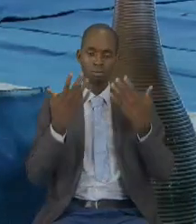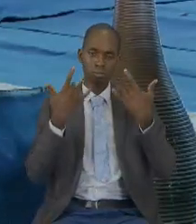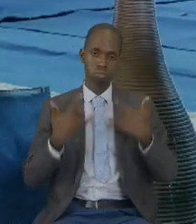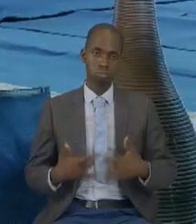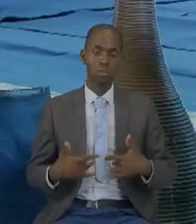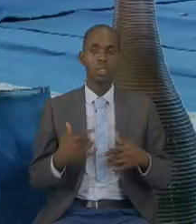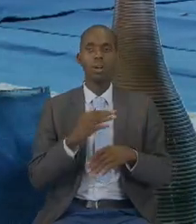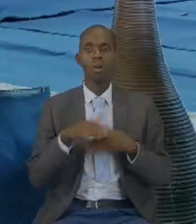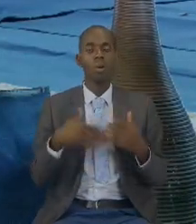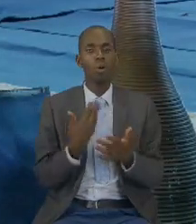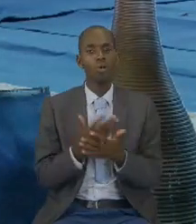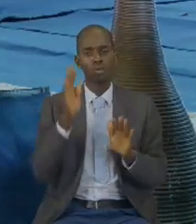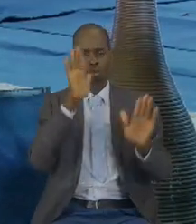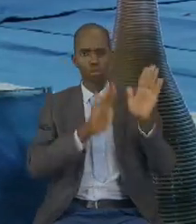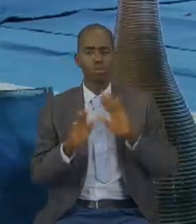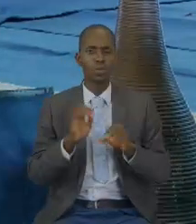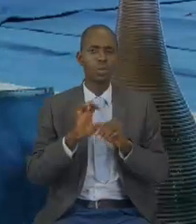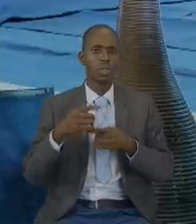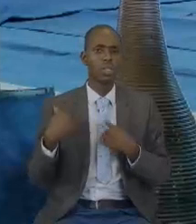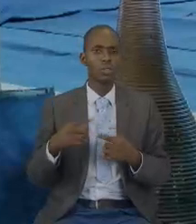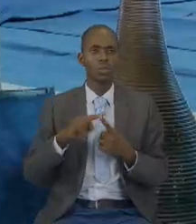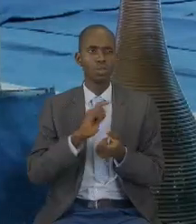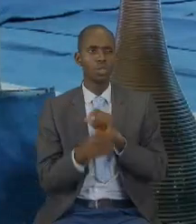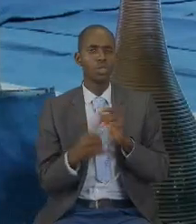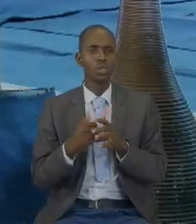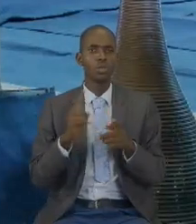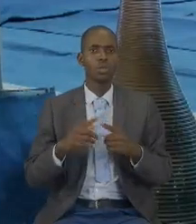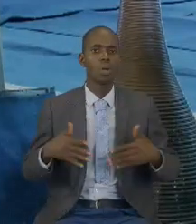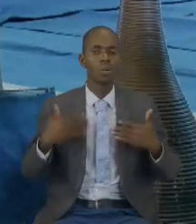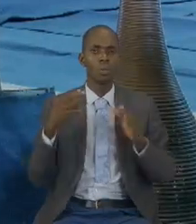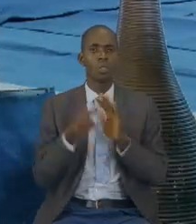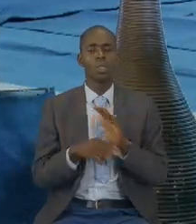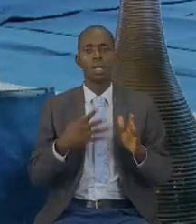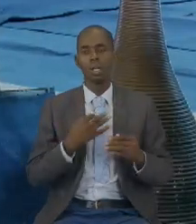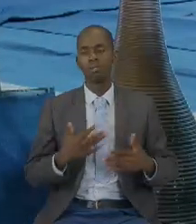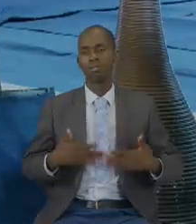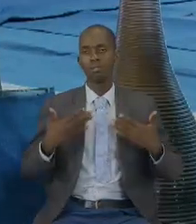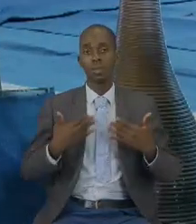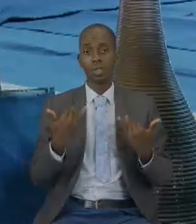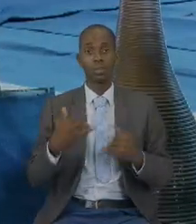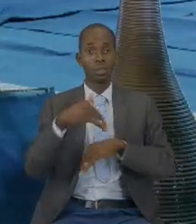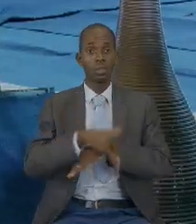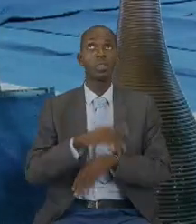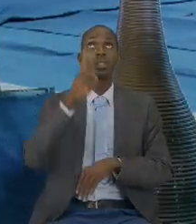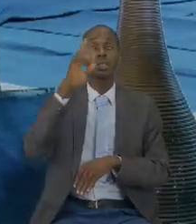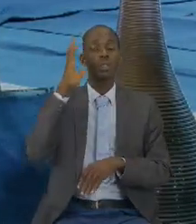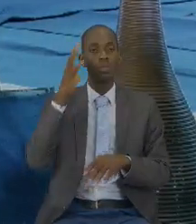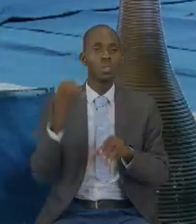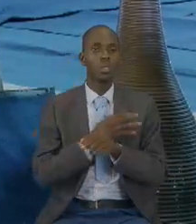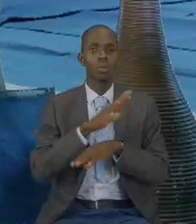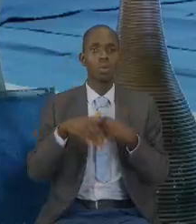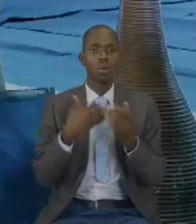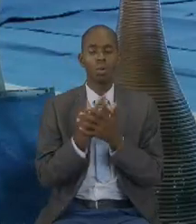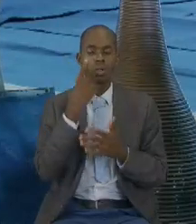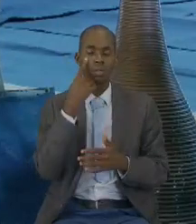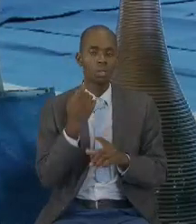the trouble in your heart, to change it to happiness and gladness tonight. Even tonight, it will wipe all